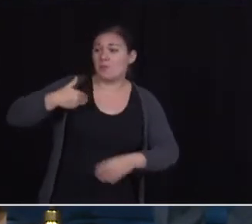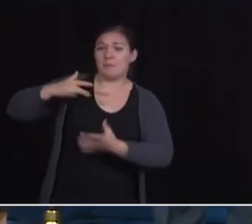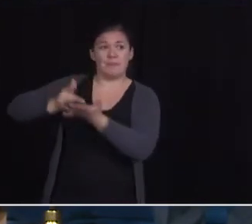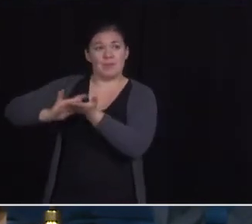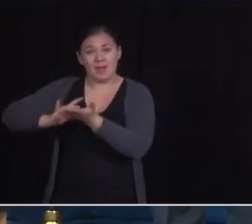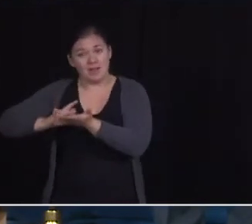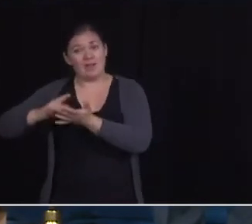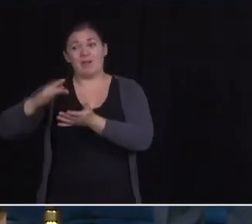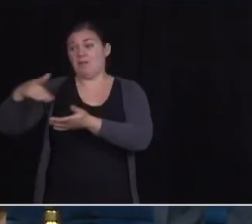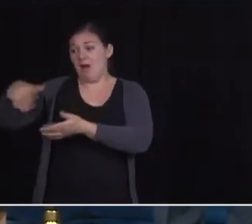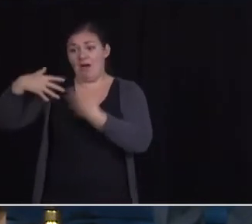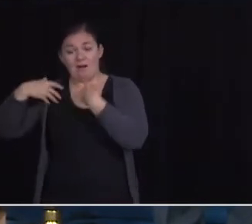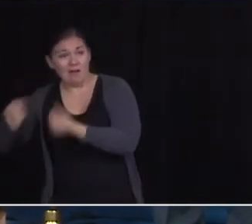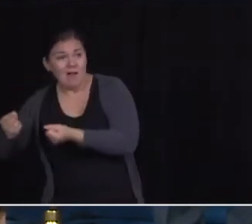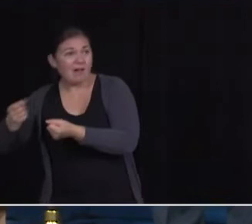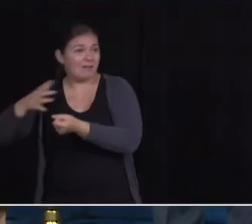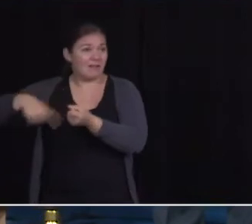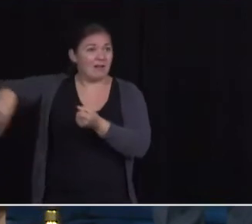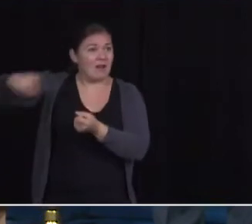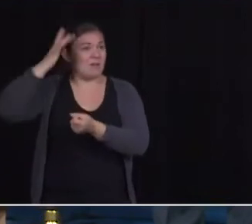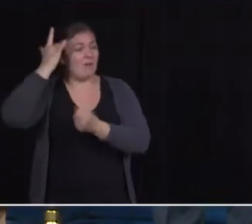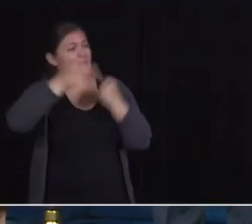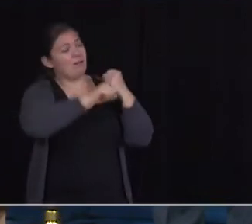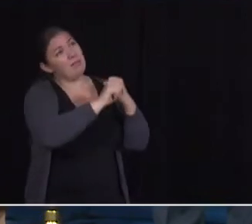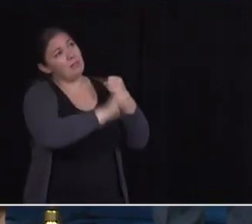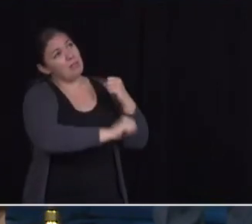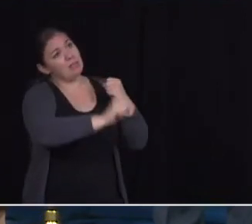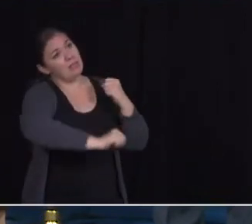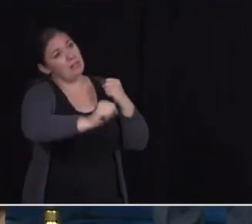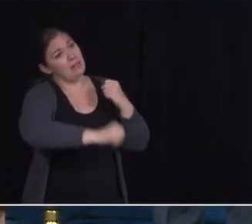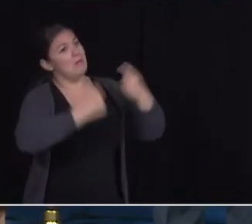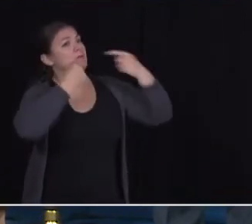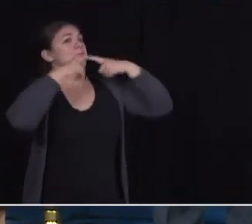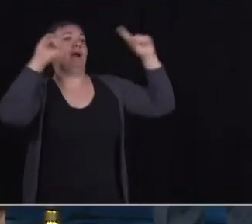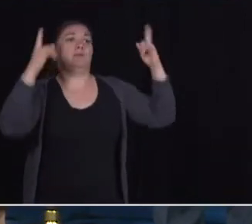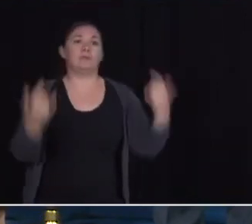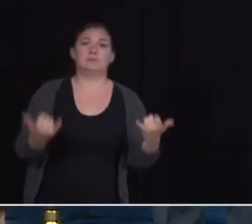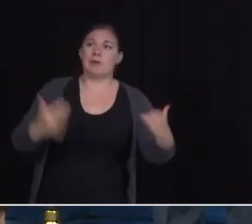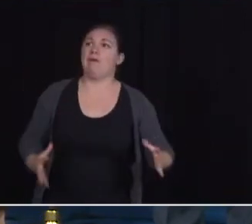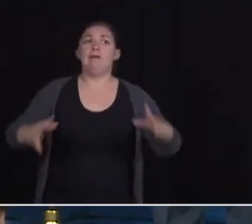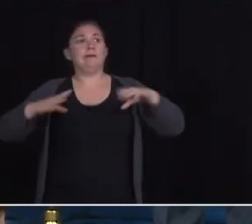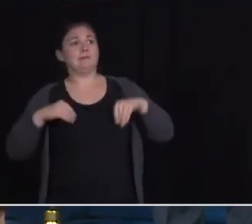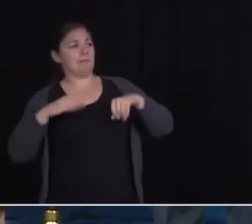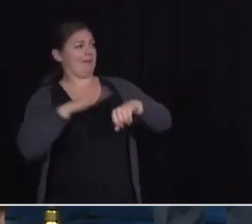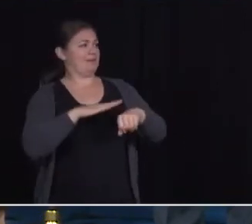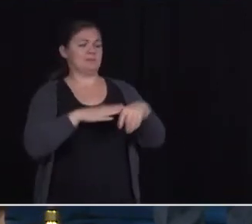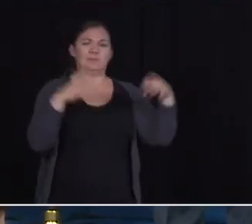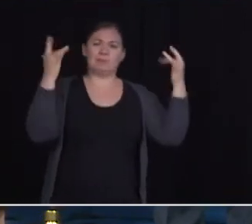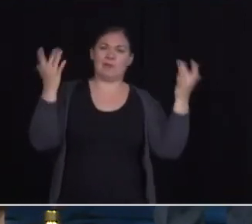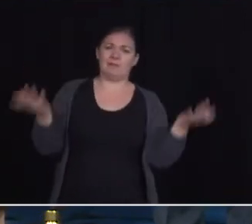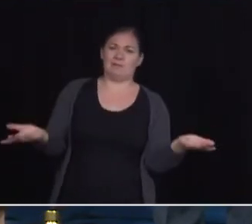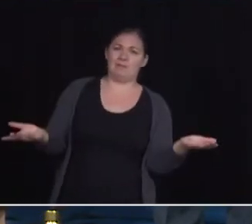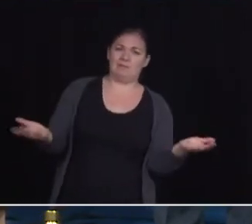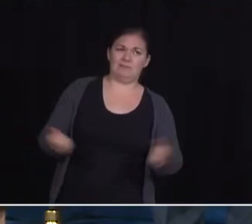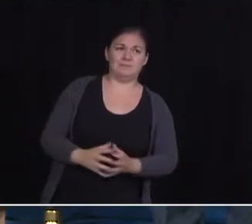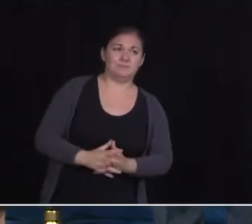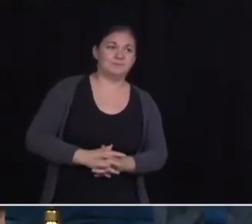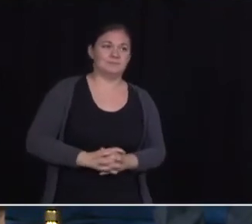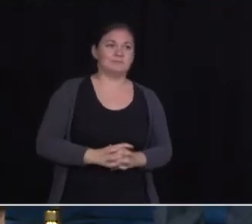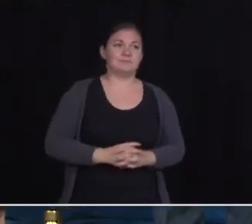so long to come to this realization? Well, I take the advice, and I always will, off our health table, our scientists,